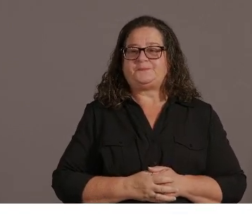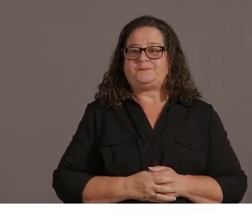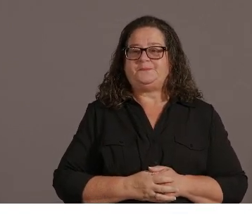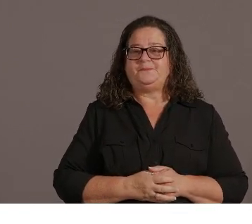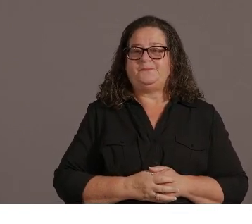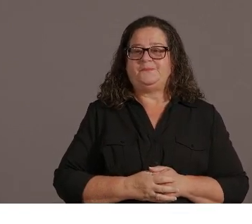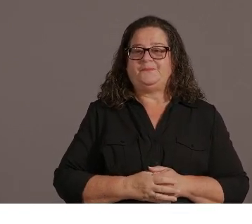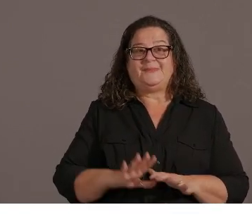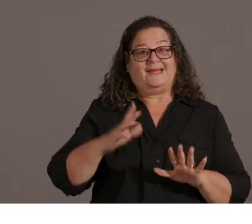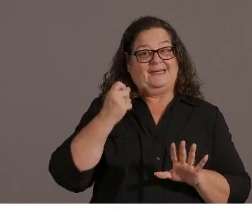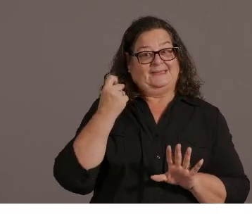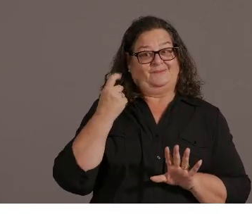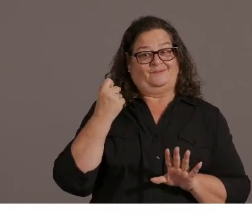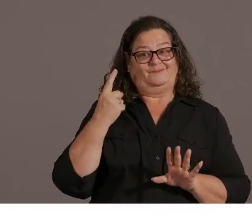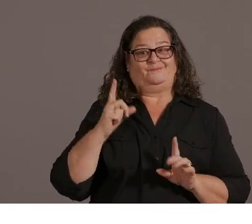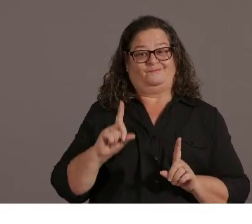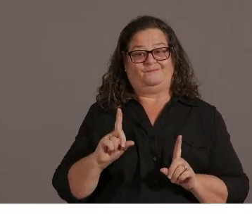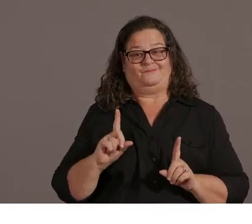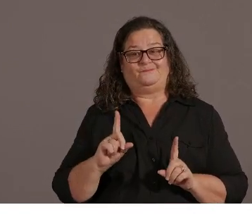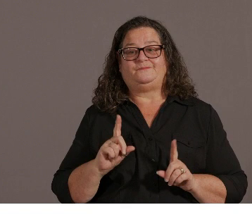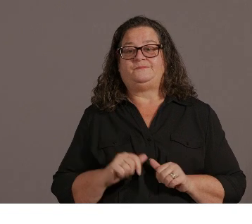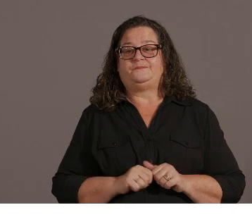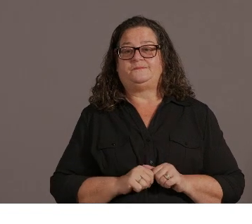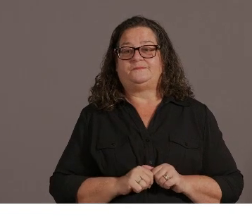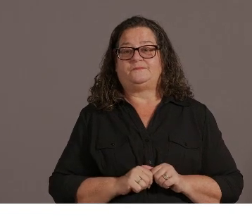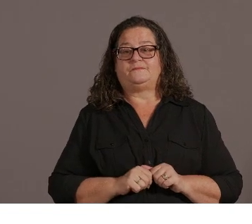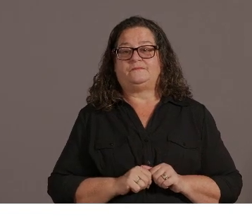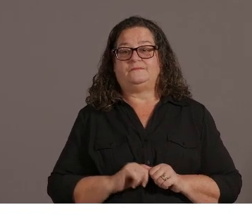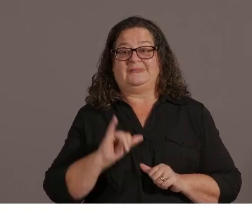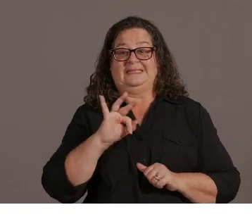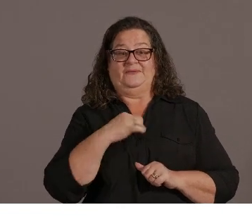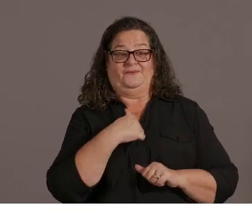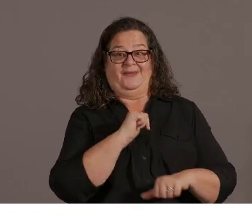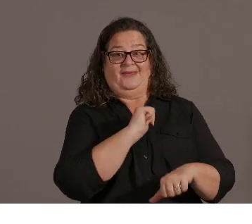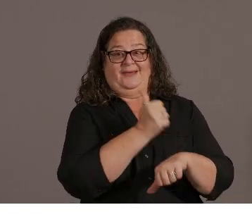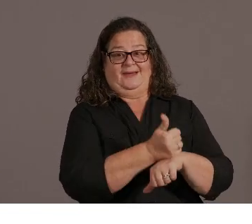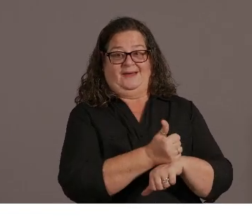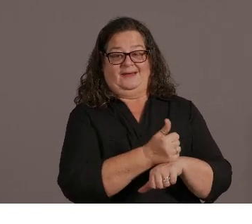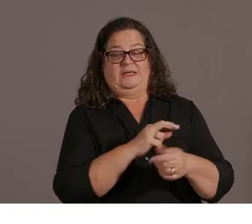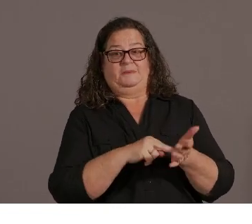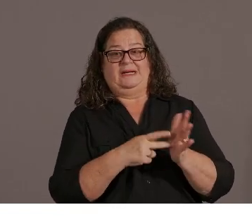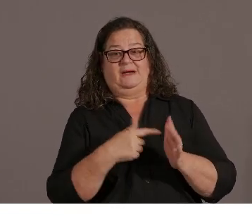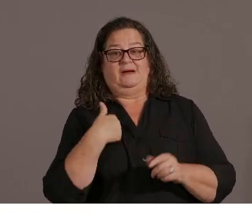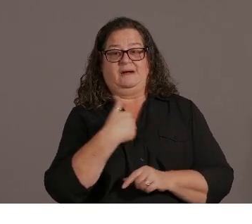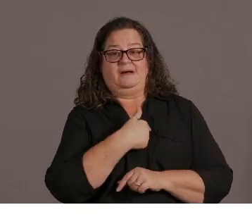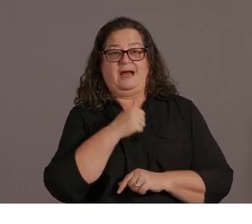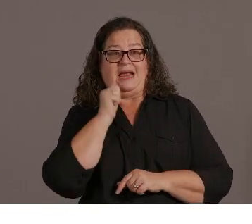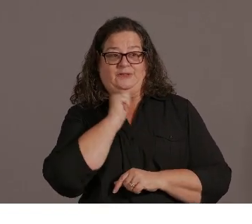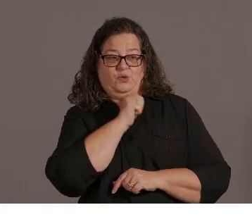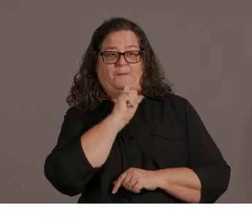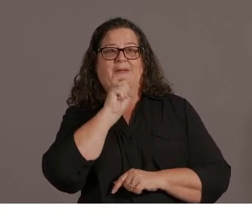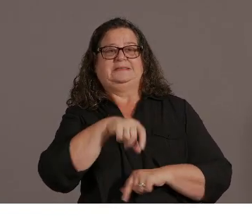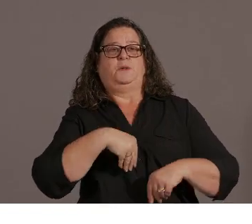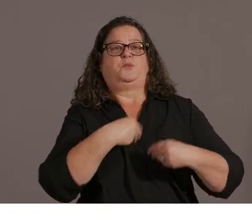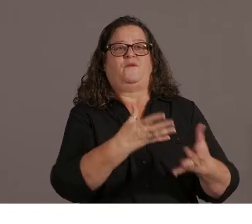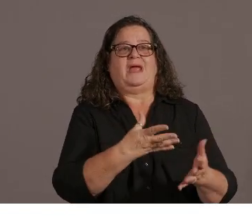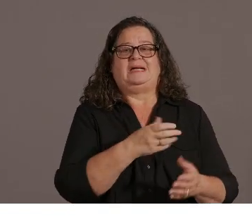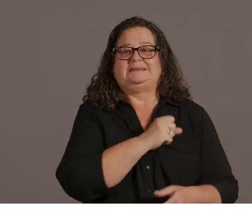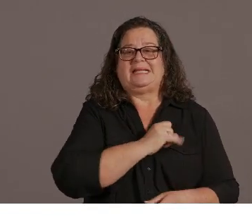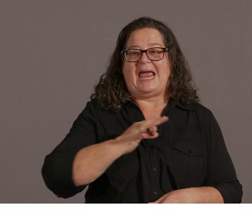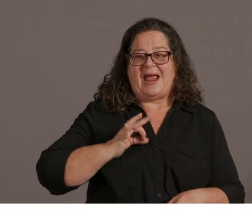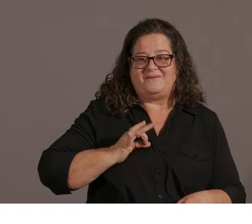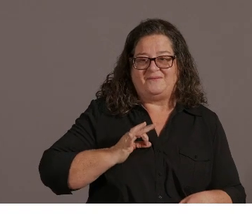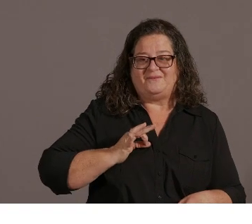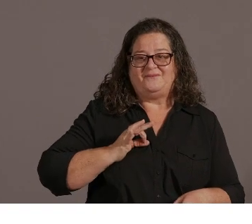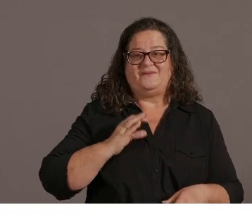would need to provide a significant proportion of the staffing and resources, and we wouldn't have had the oversight of